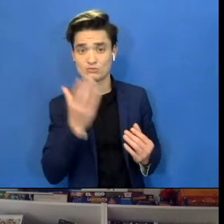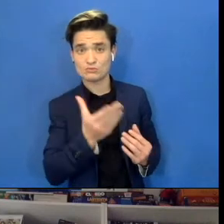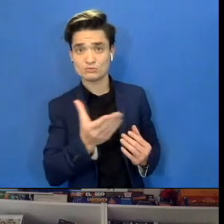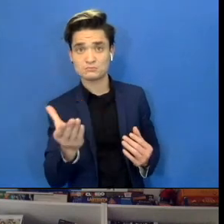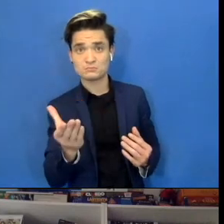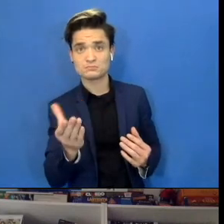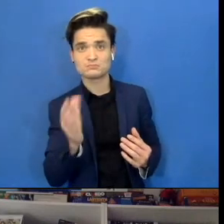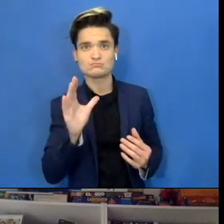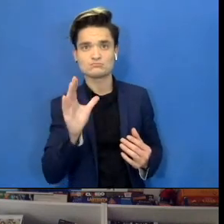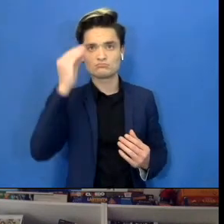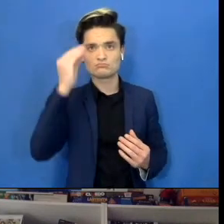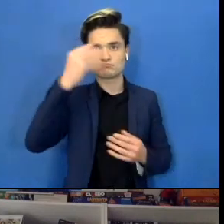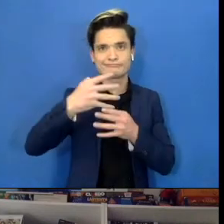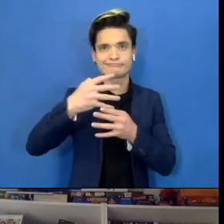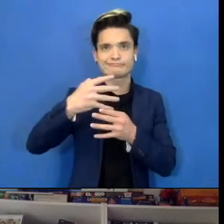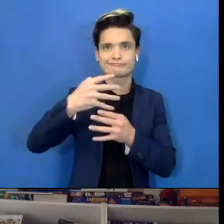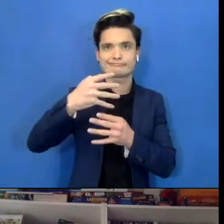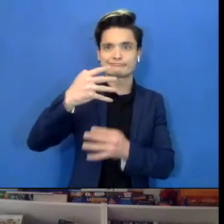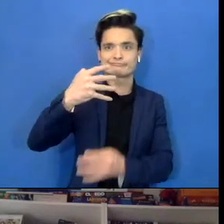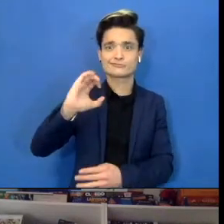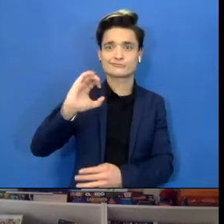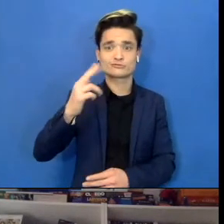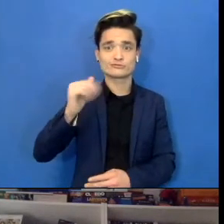And I'm seeing the whiteboard has the yay. Thank you.